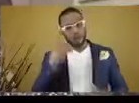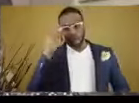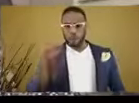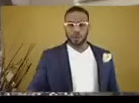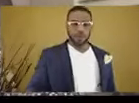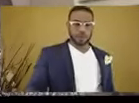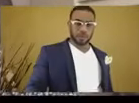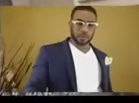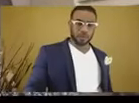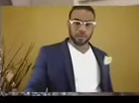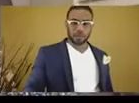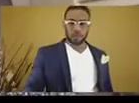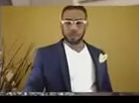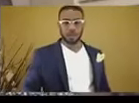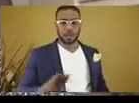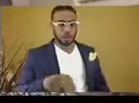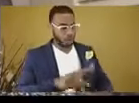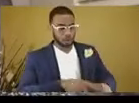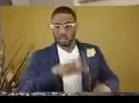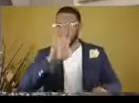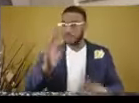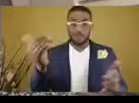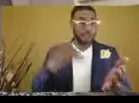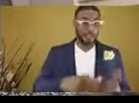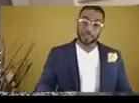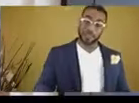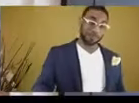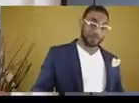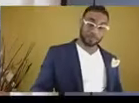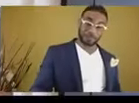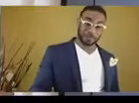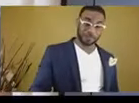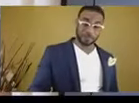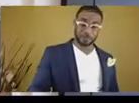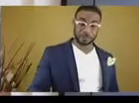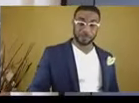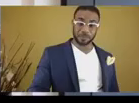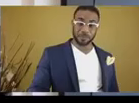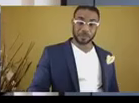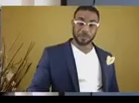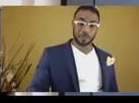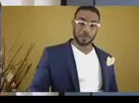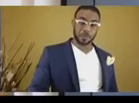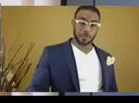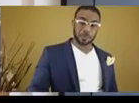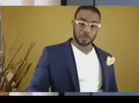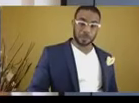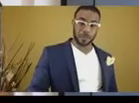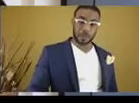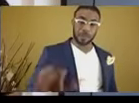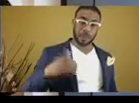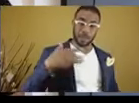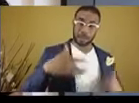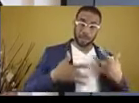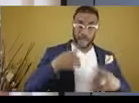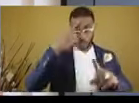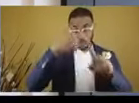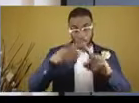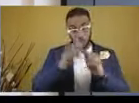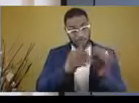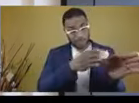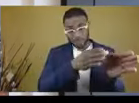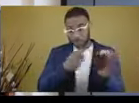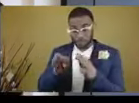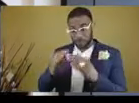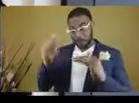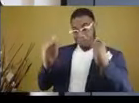not normalcy never again. So since you're, you know, excited and optimistic with the shift and the balance